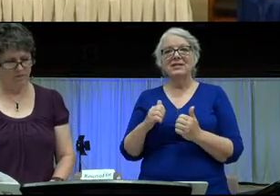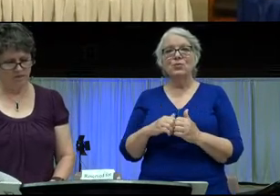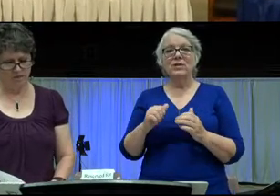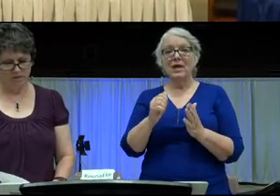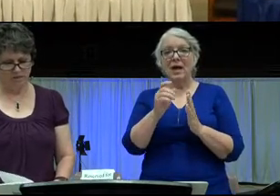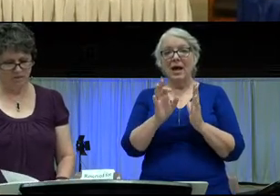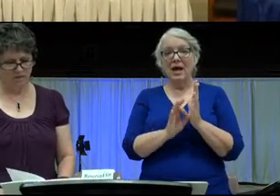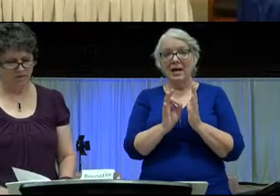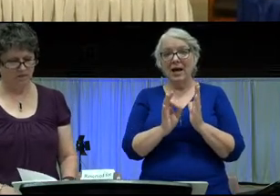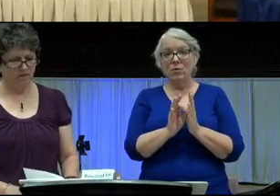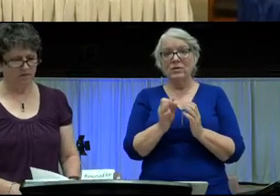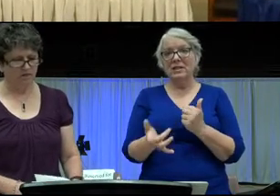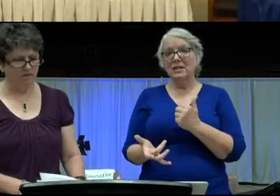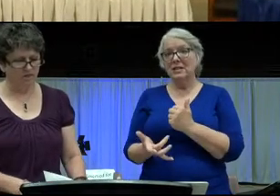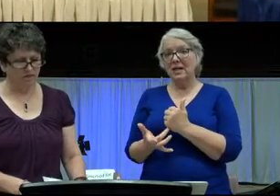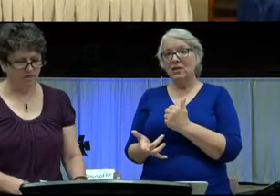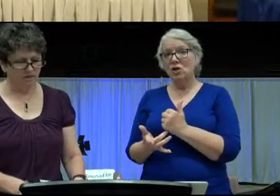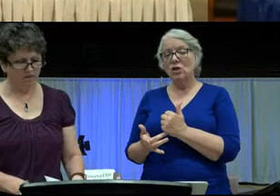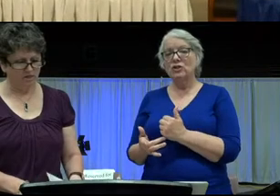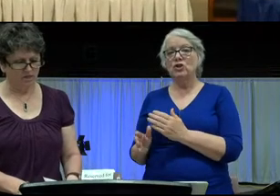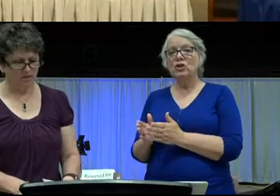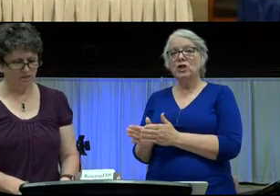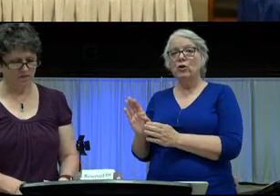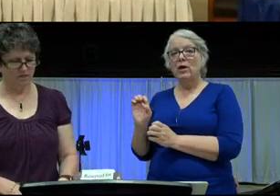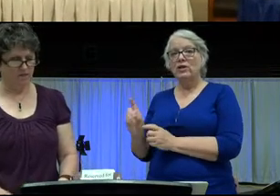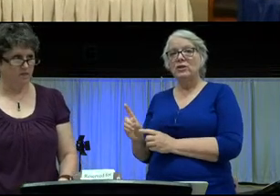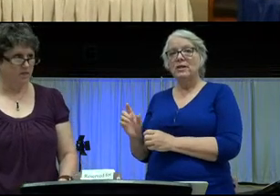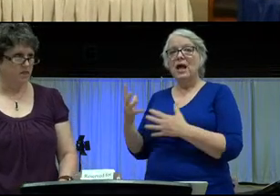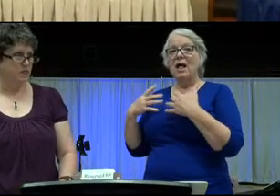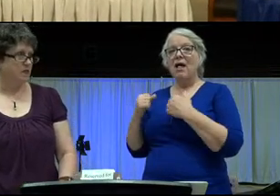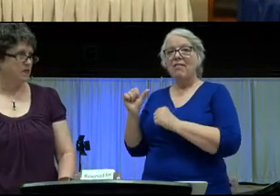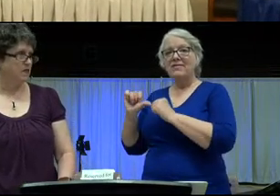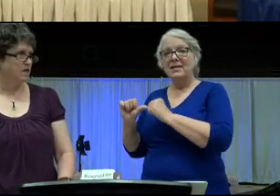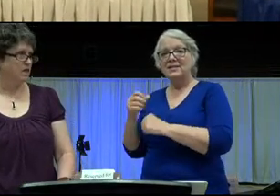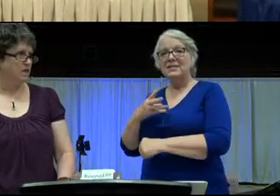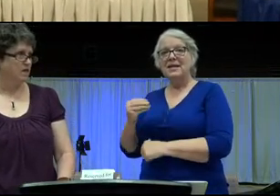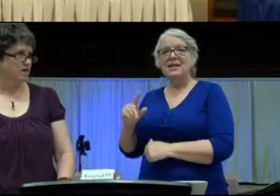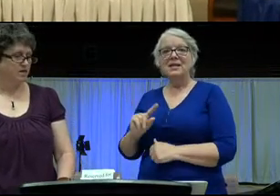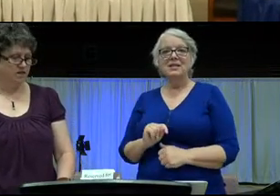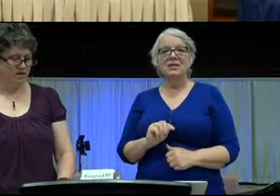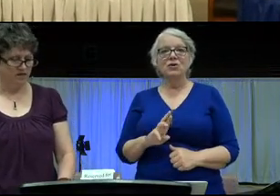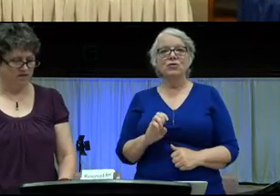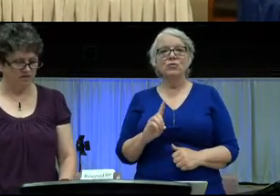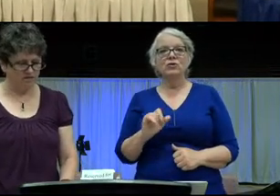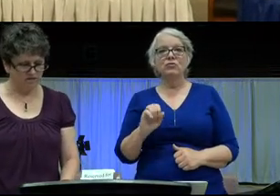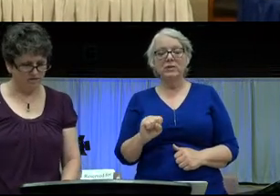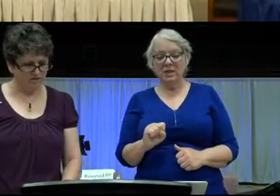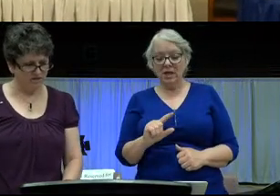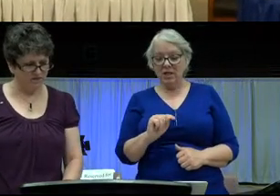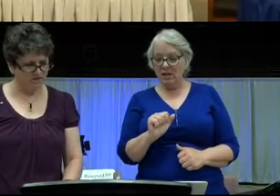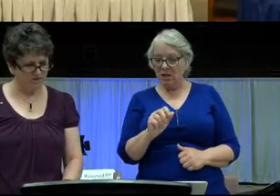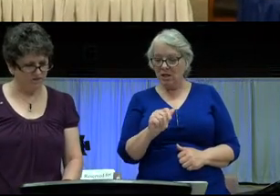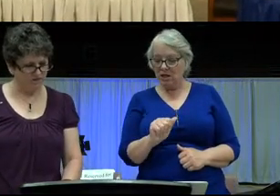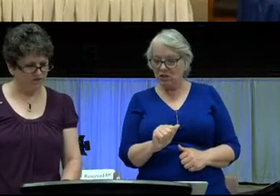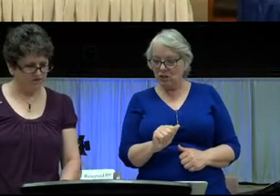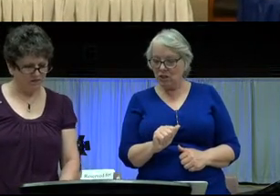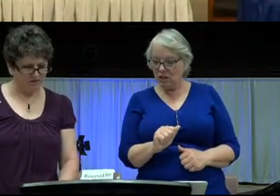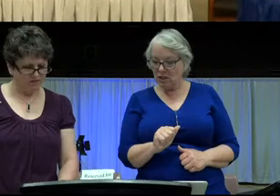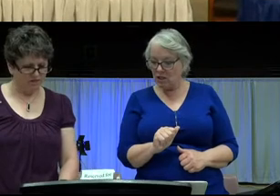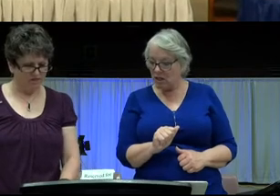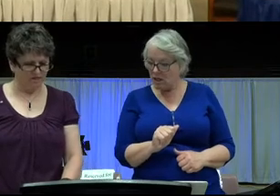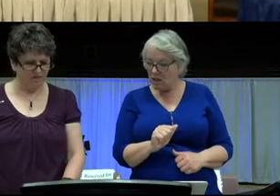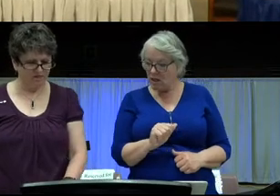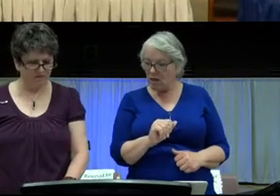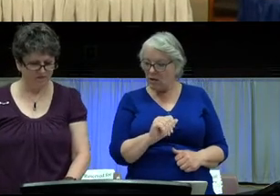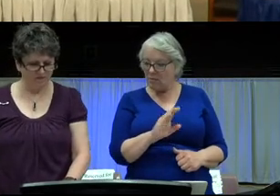Technology, General Education, Health Sciences, and Trades. Tasha Brianne Bjarko,